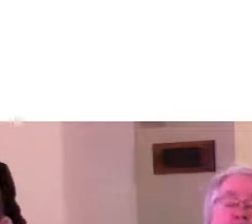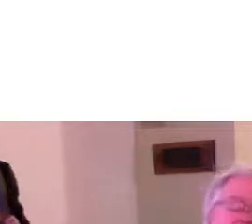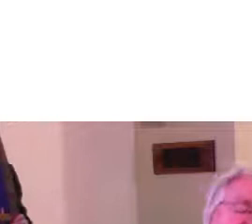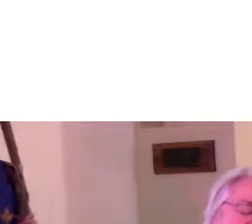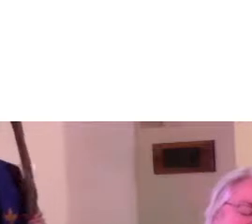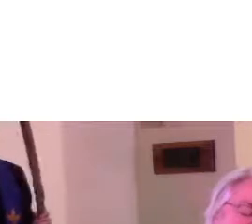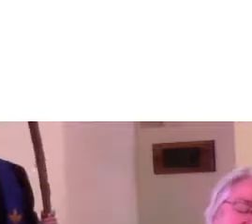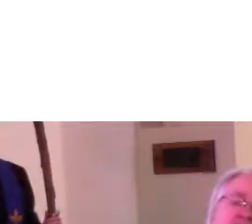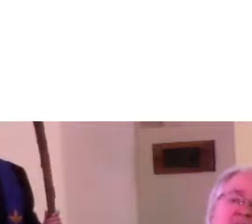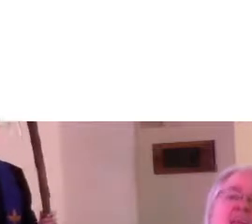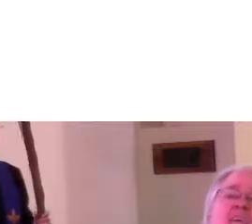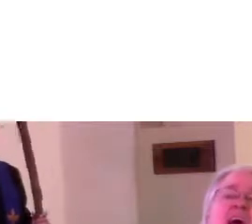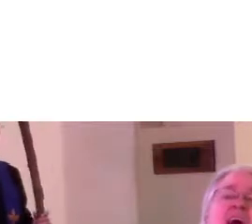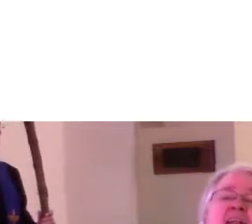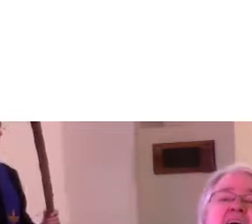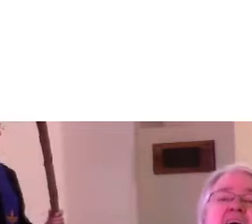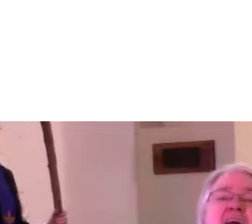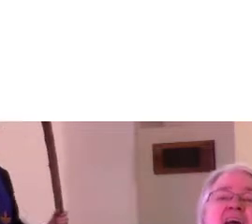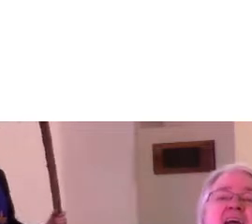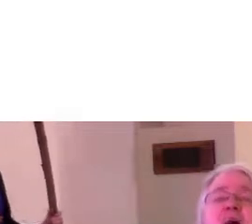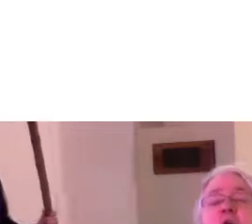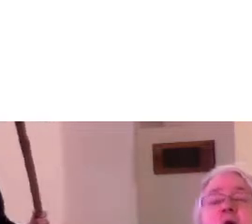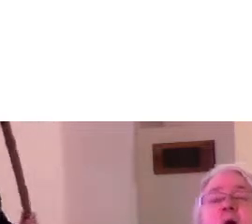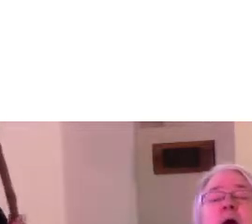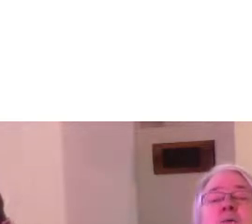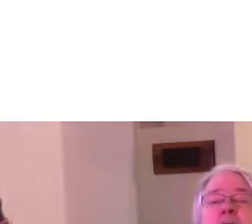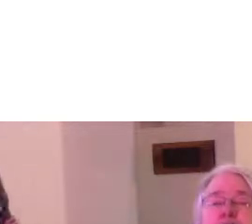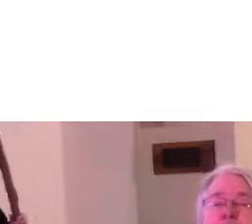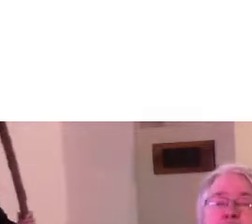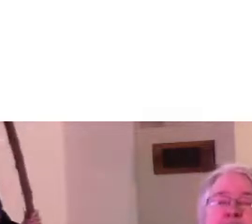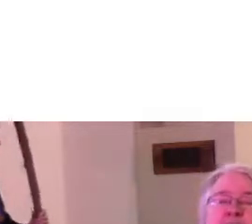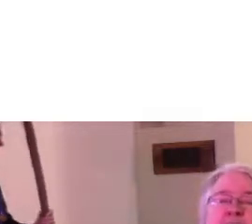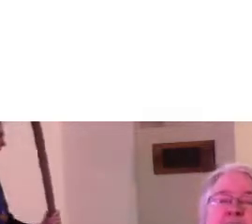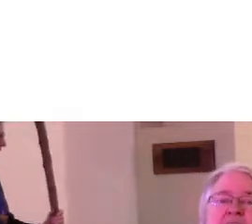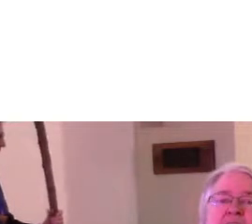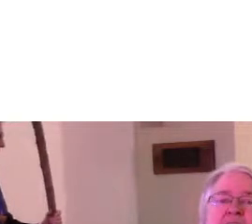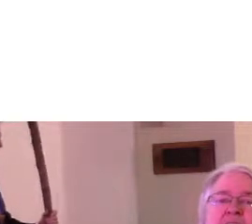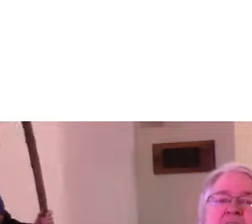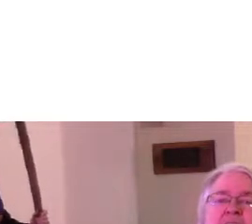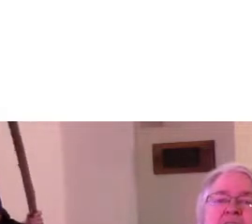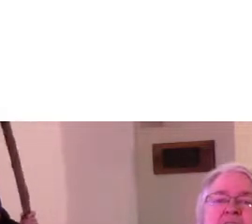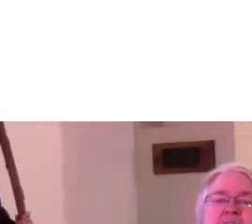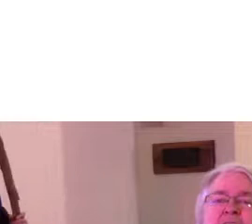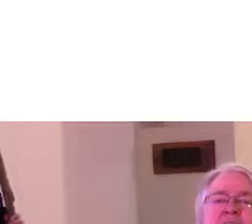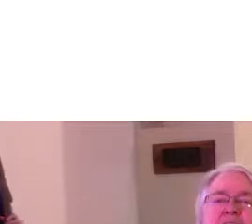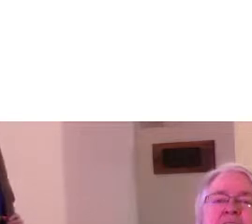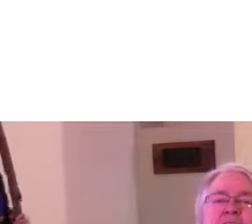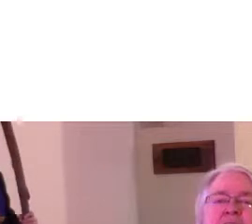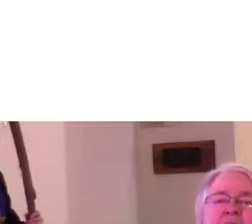be singing in that land where I'm